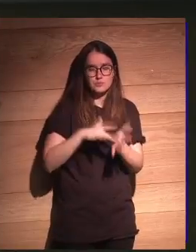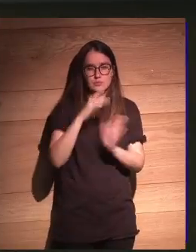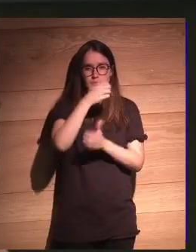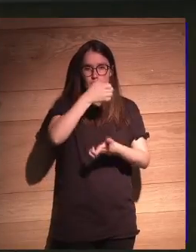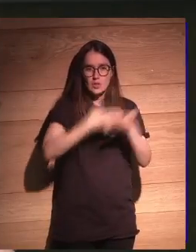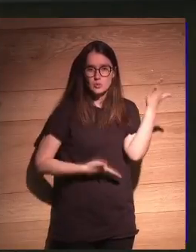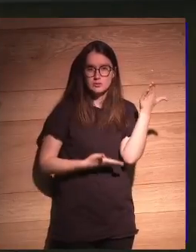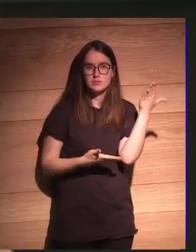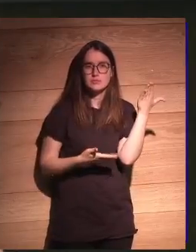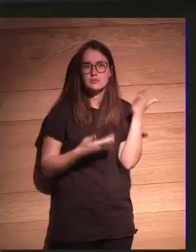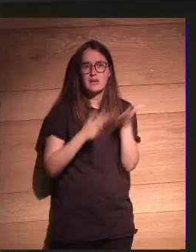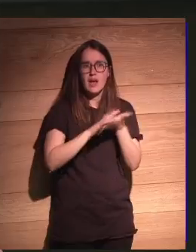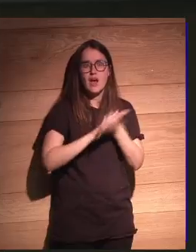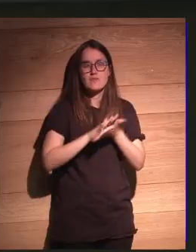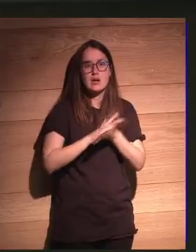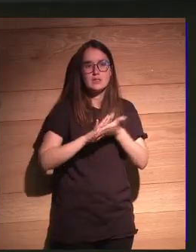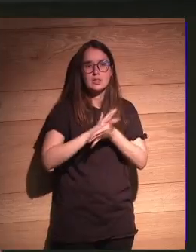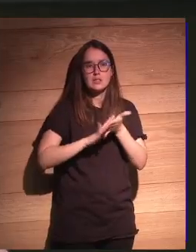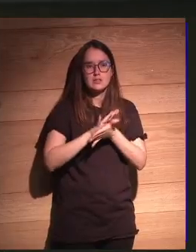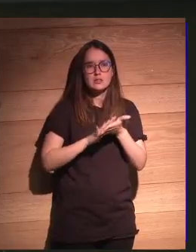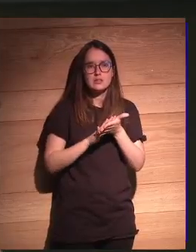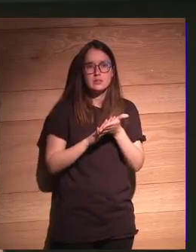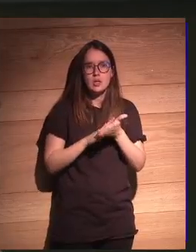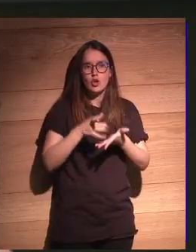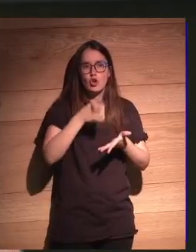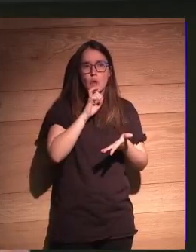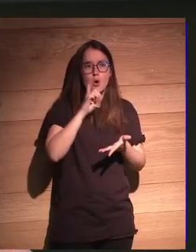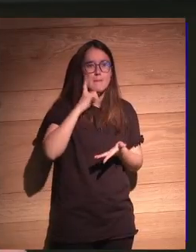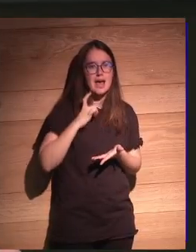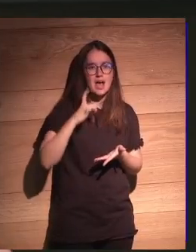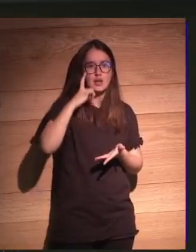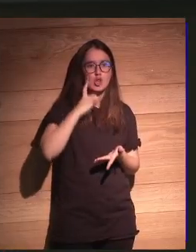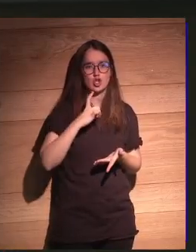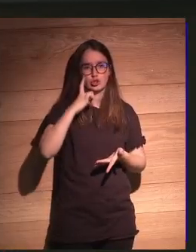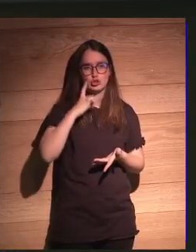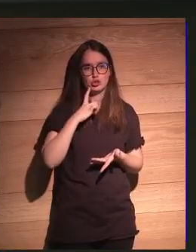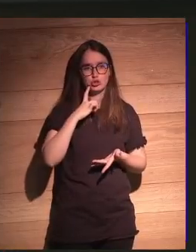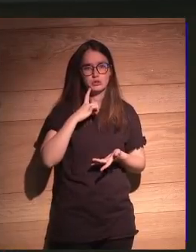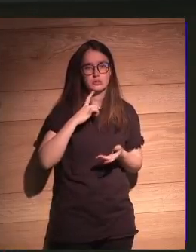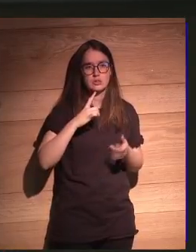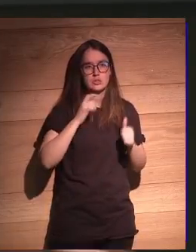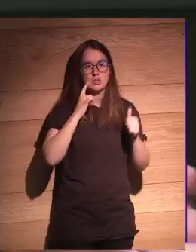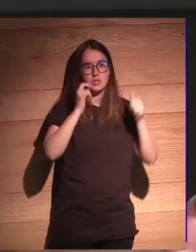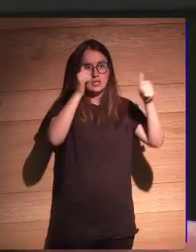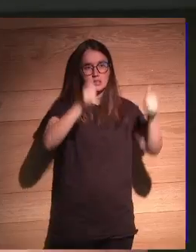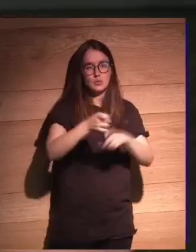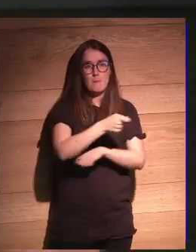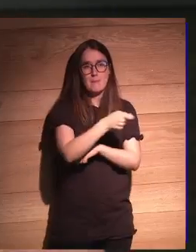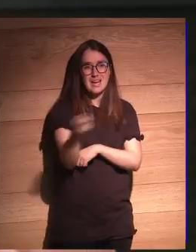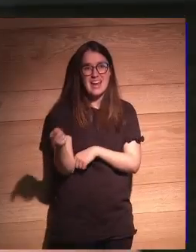Yesterday there was an article in the press saying that banks are already